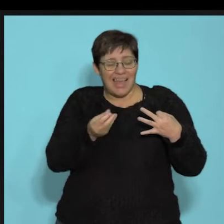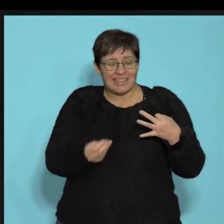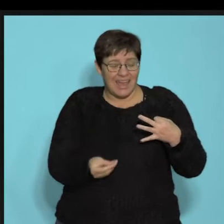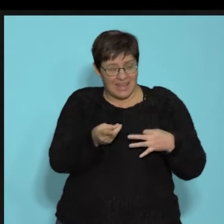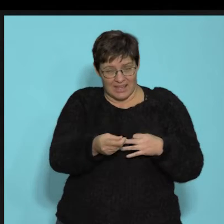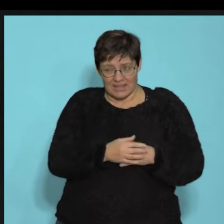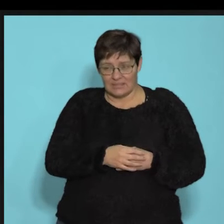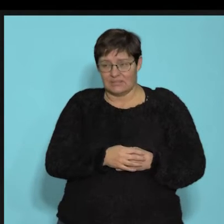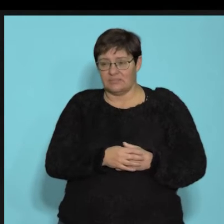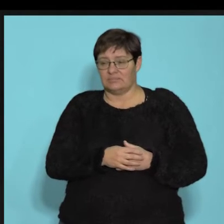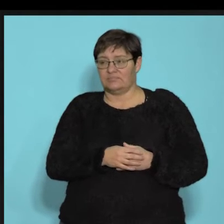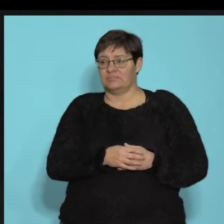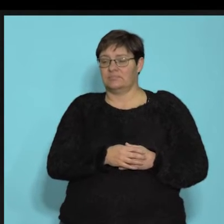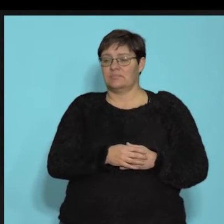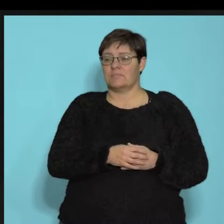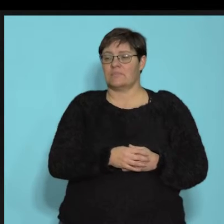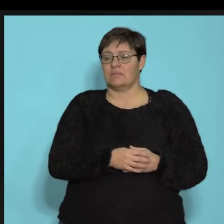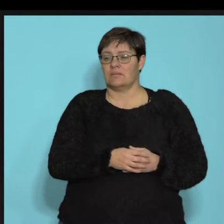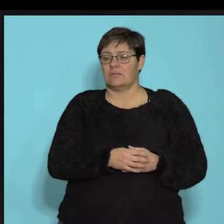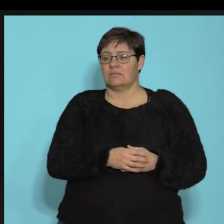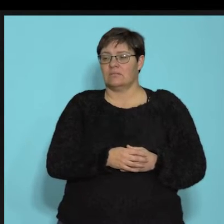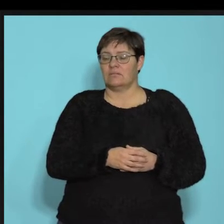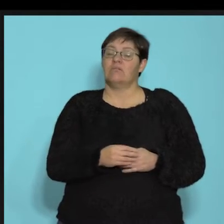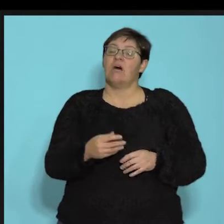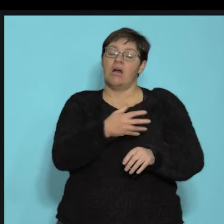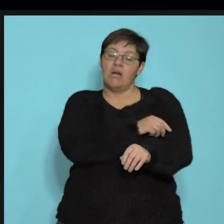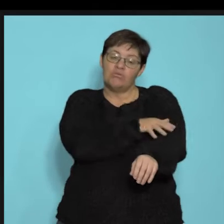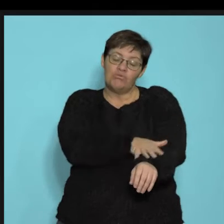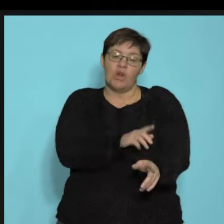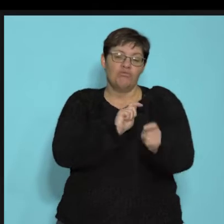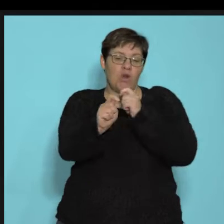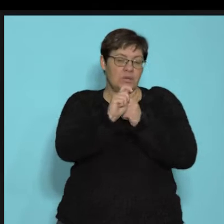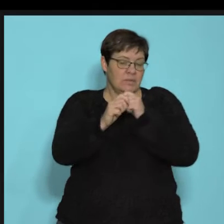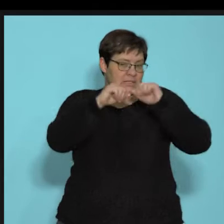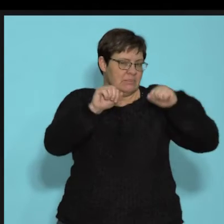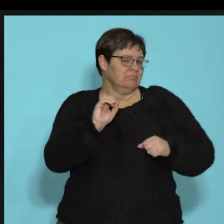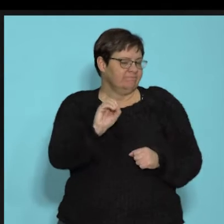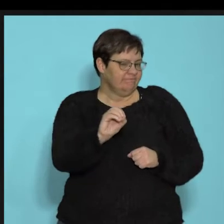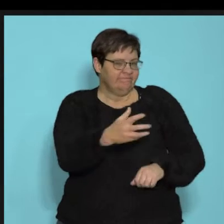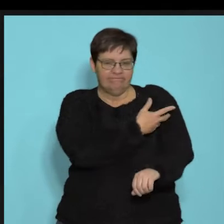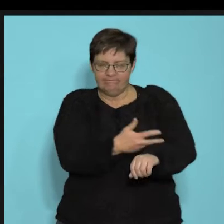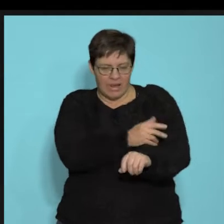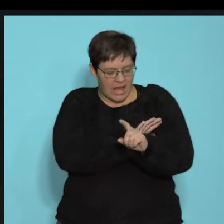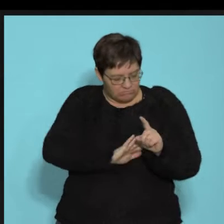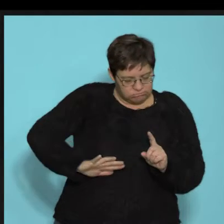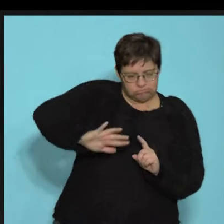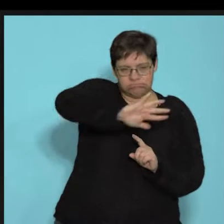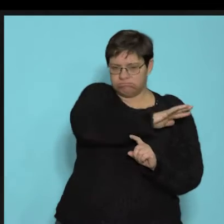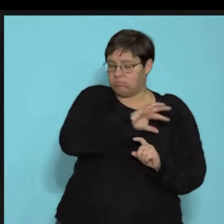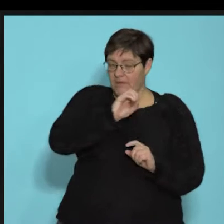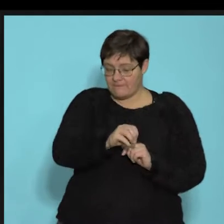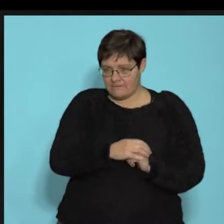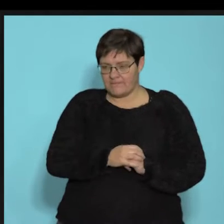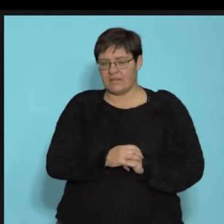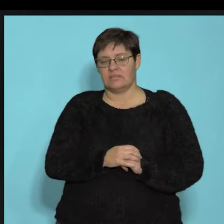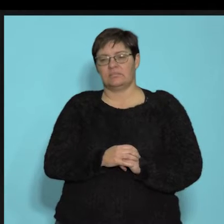moist water vapor lining. It's got a good transport system. There's blood all around it.